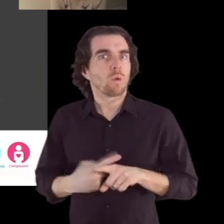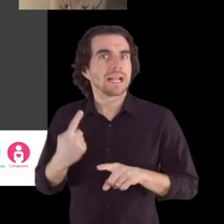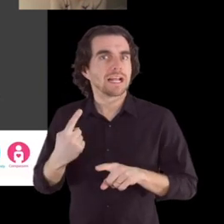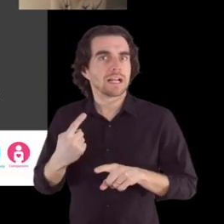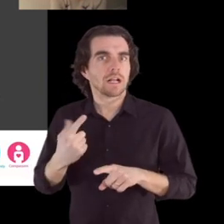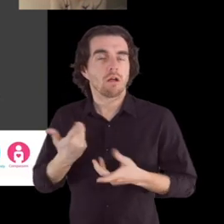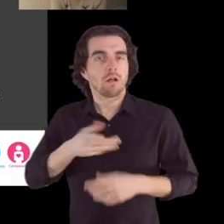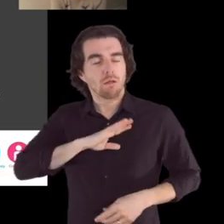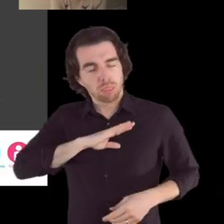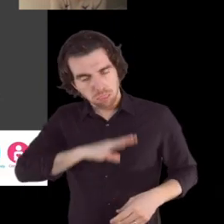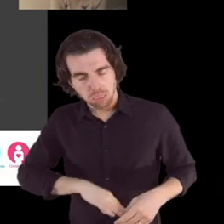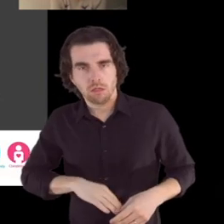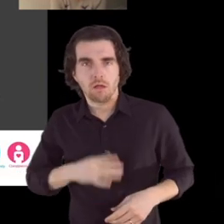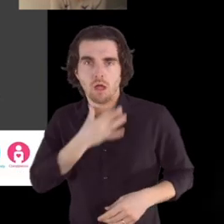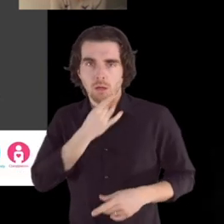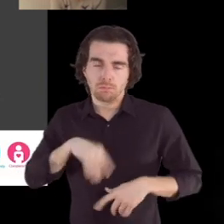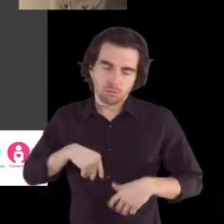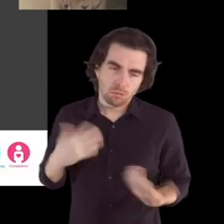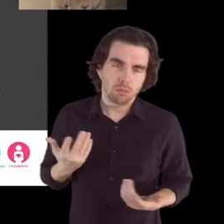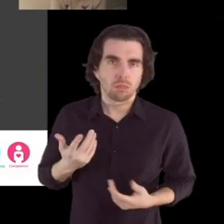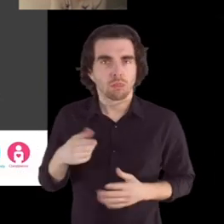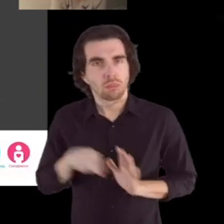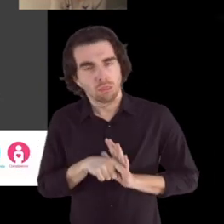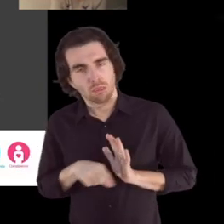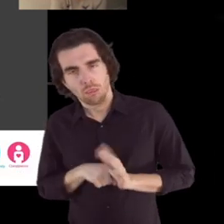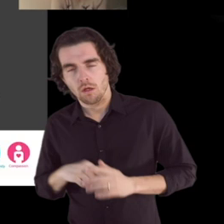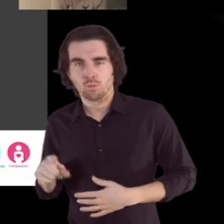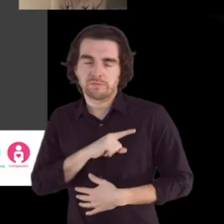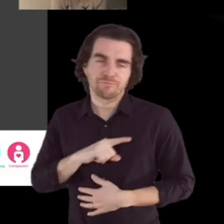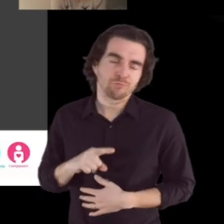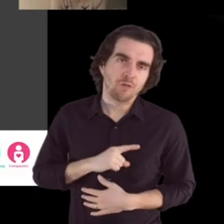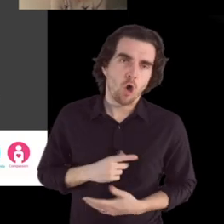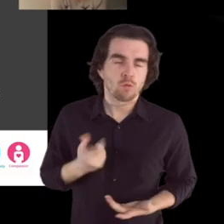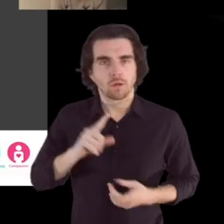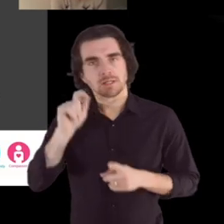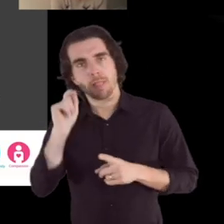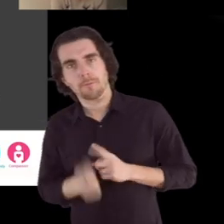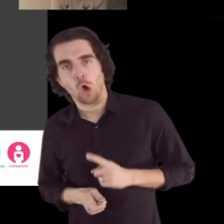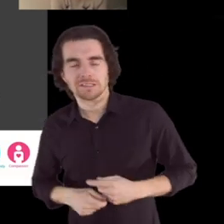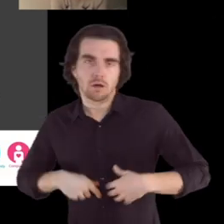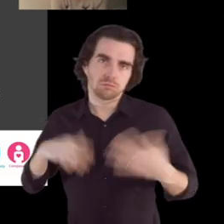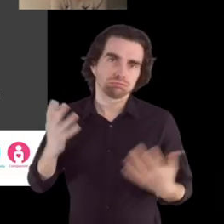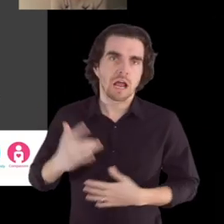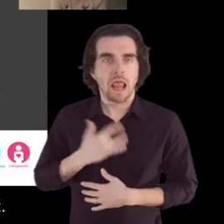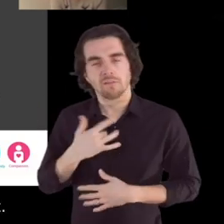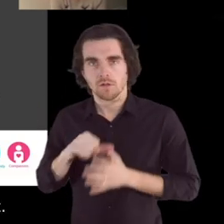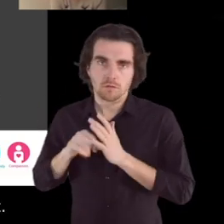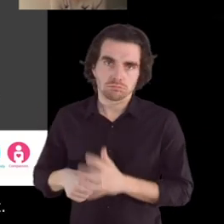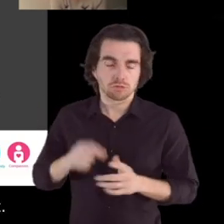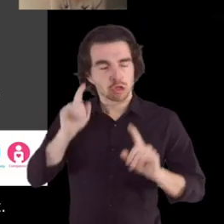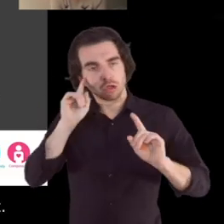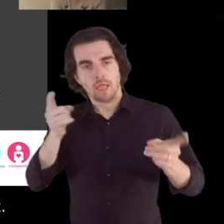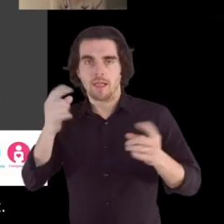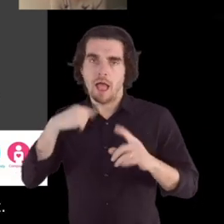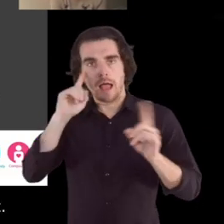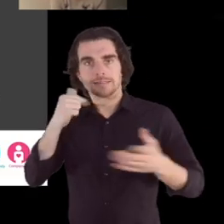And sometimes you can get really, really down and a bit hopeless and feeling like, what's the point? You know, life is just really difficult and there's nothing I can do about